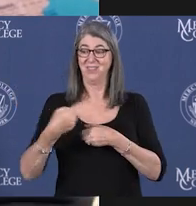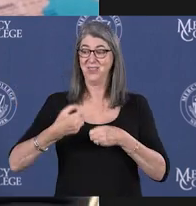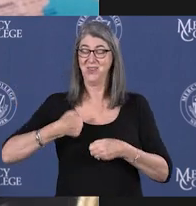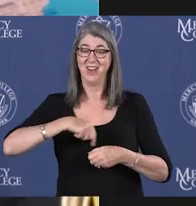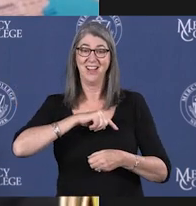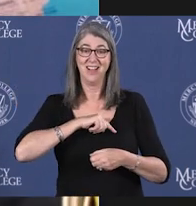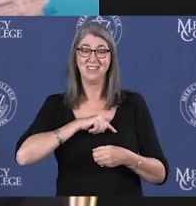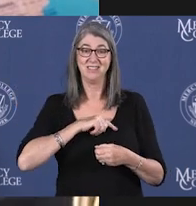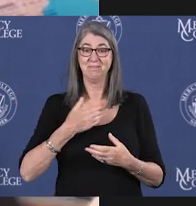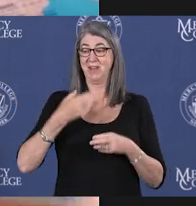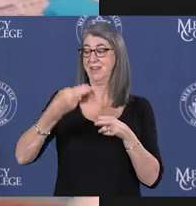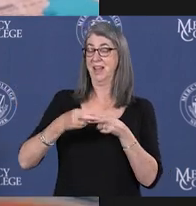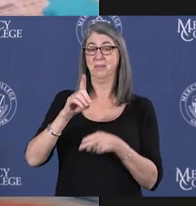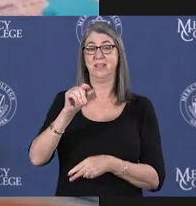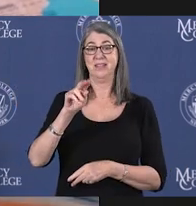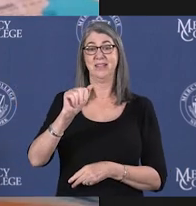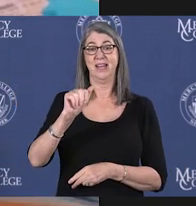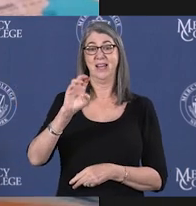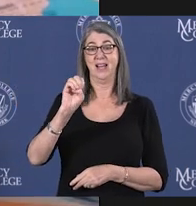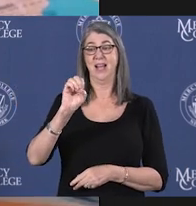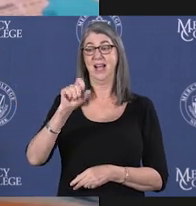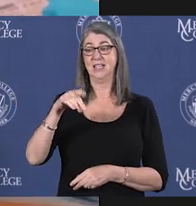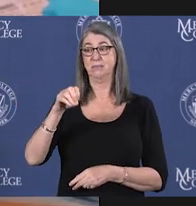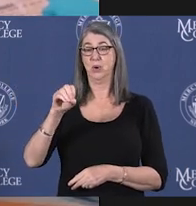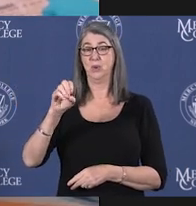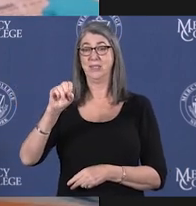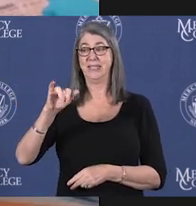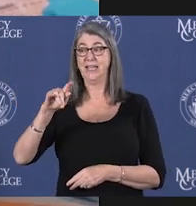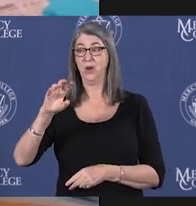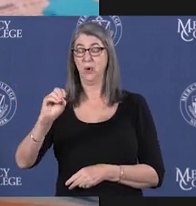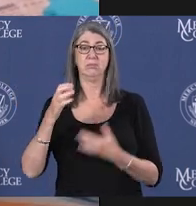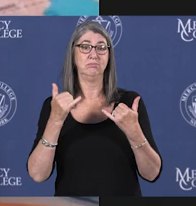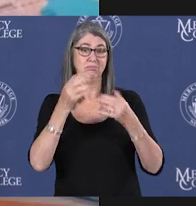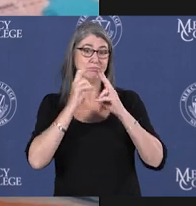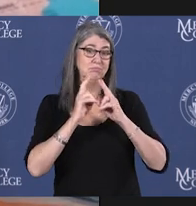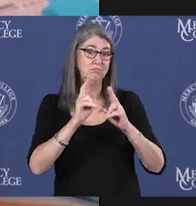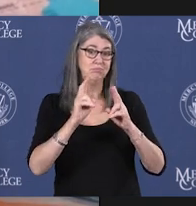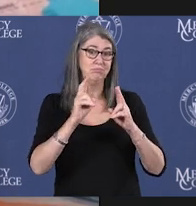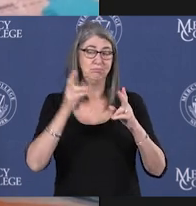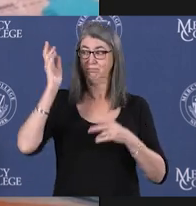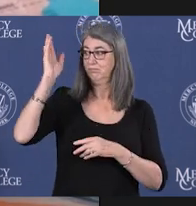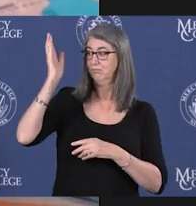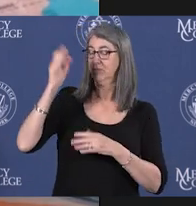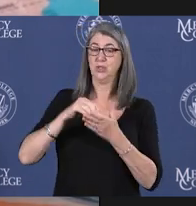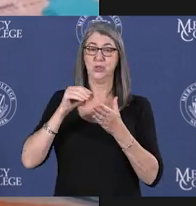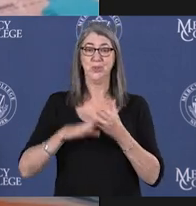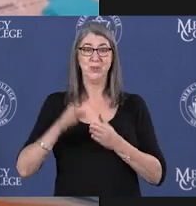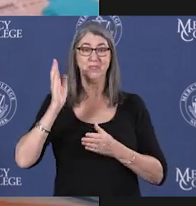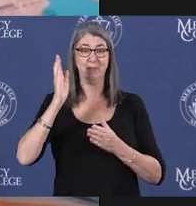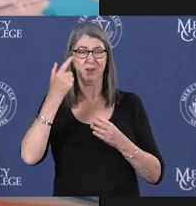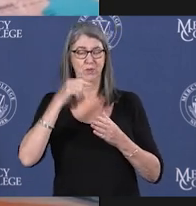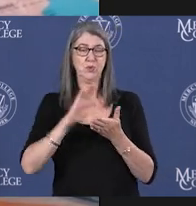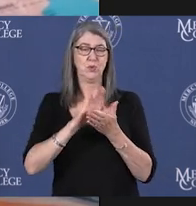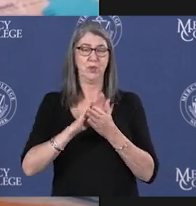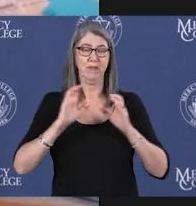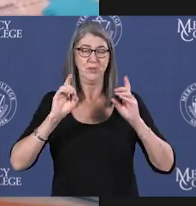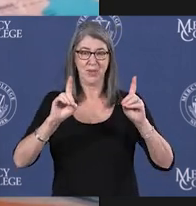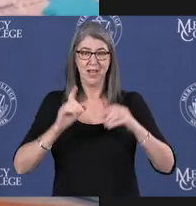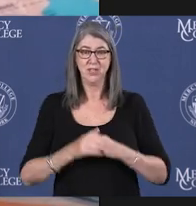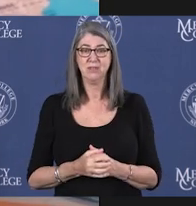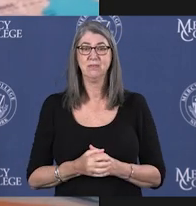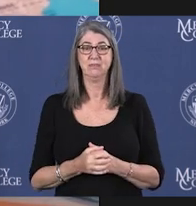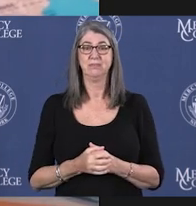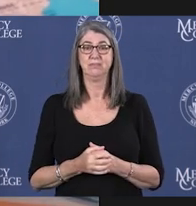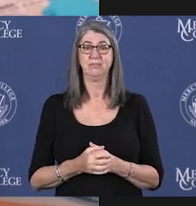us. My name is Dana Esposito. Today, I have the honor of addressing you as the student speaker for the School of Education.